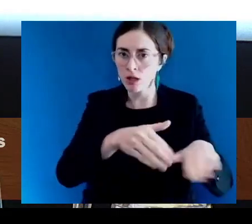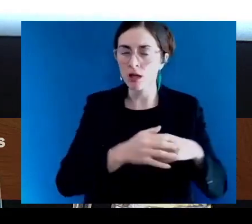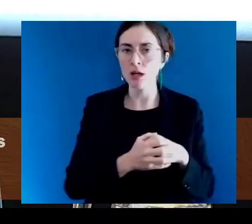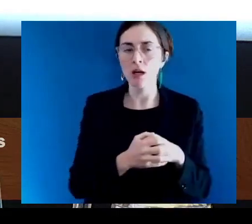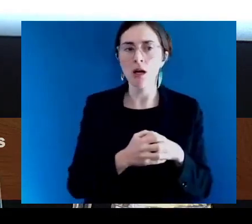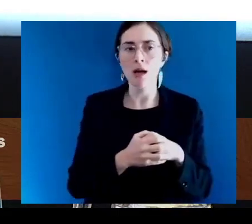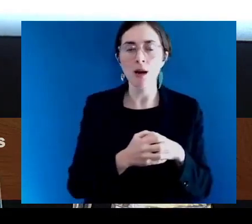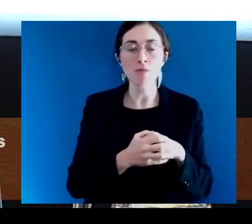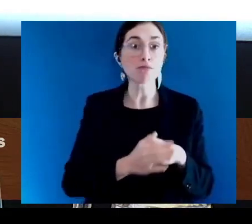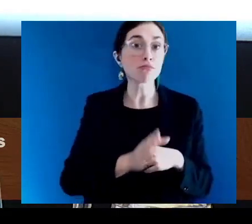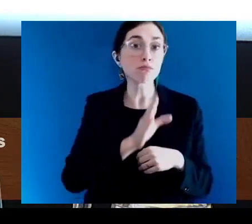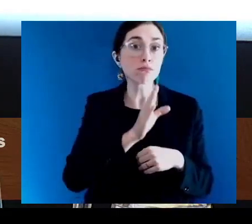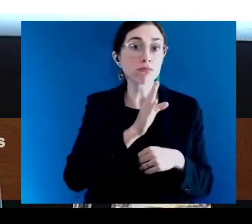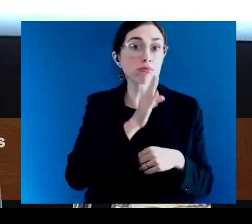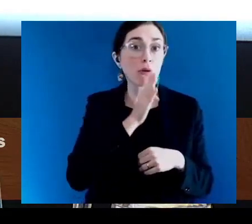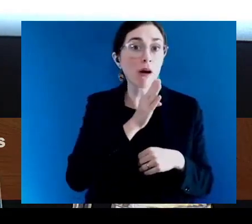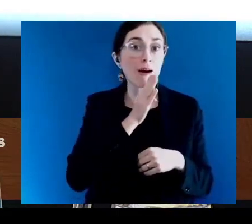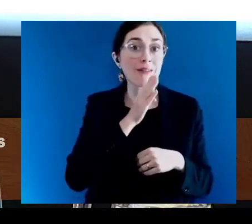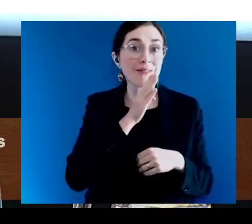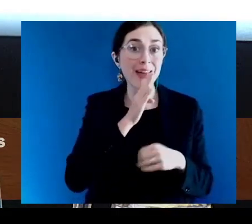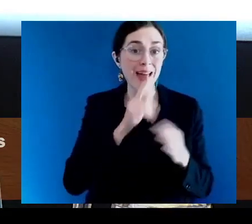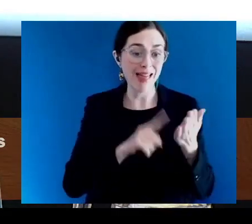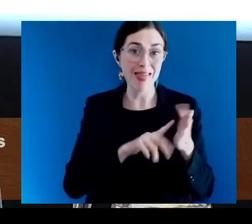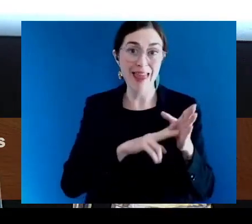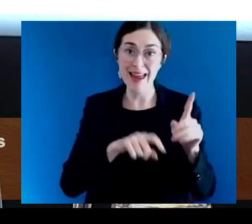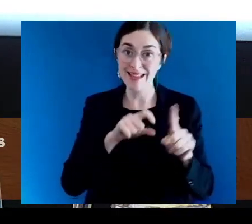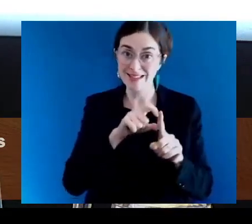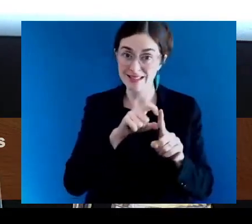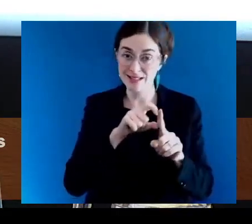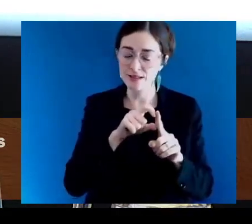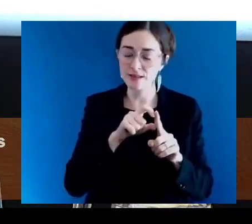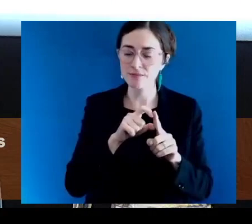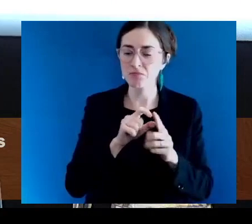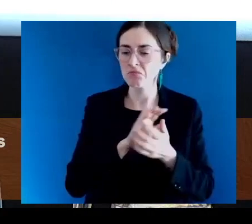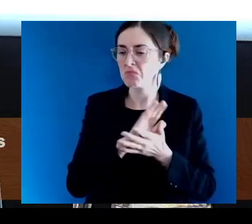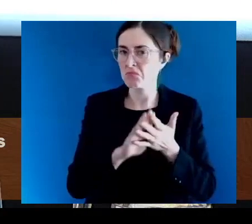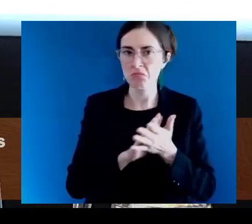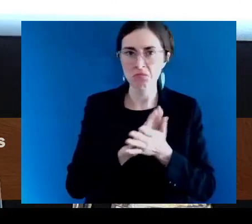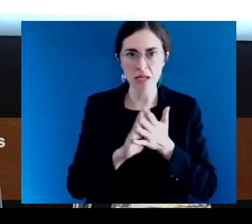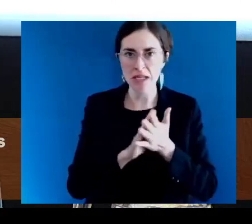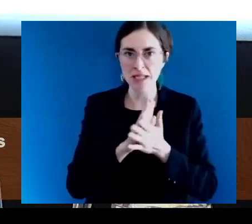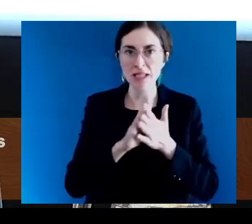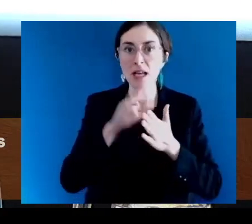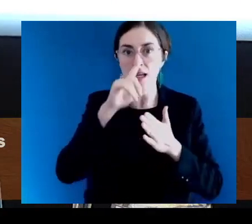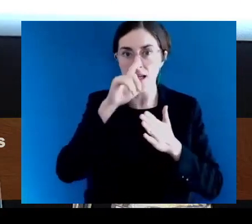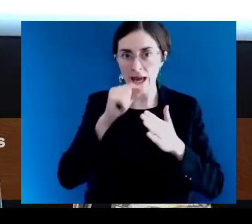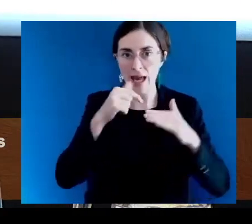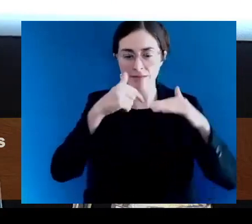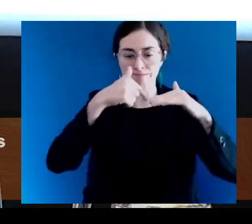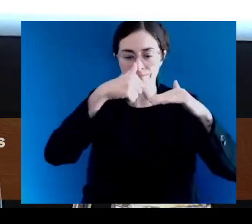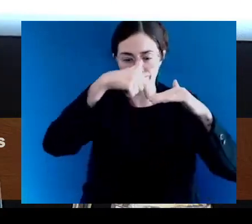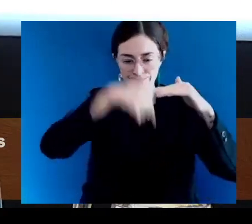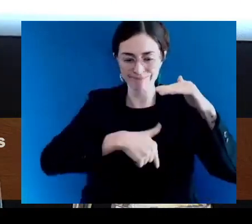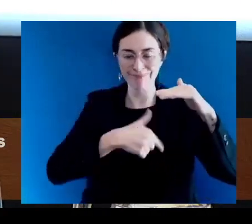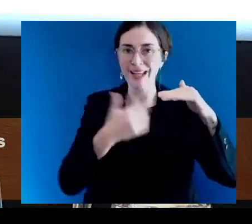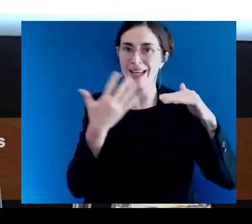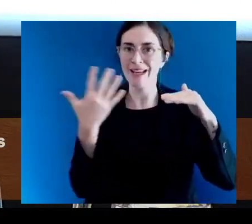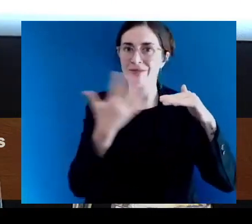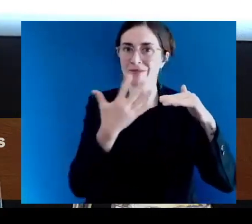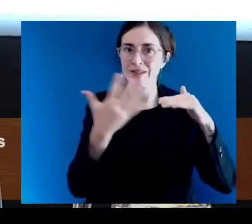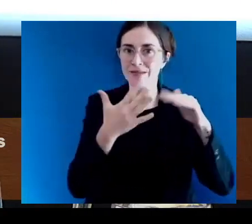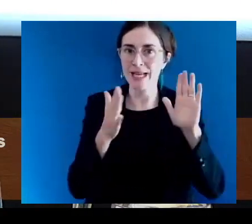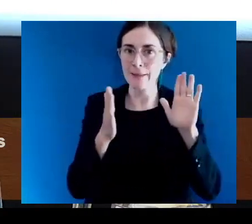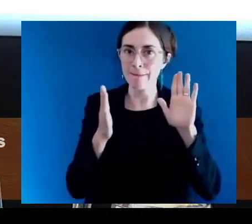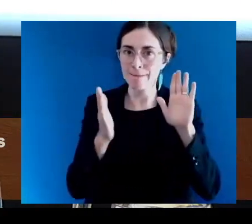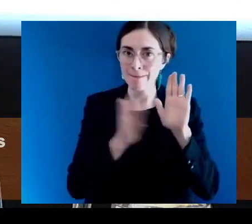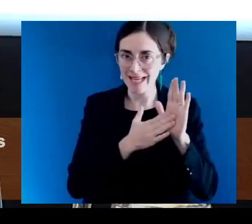is deemed to be anything down to 15 metres below the surface, there's no royalty